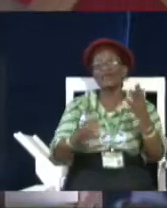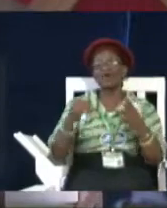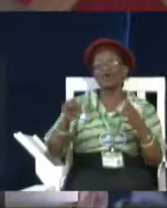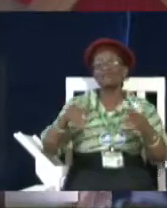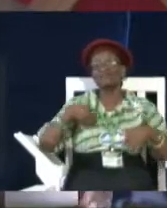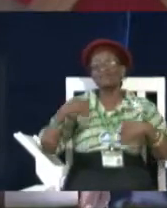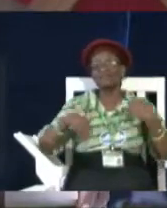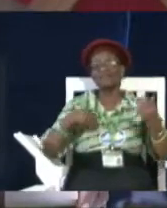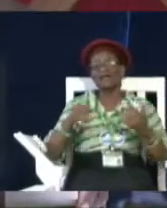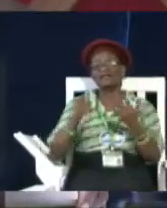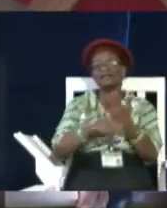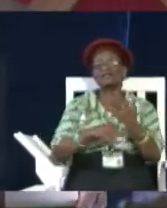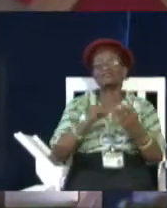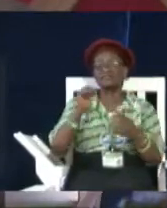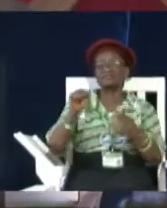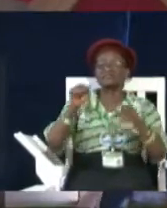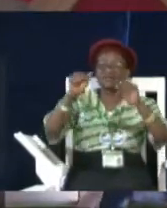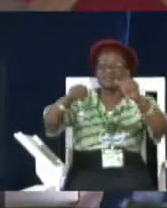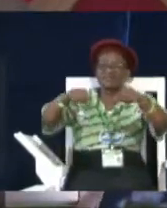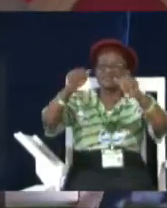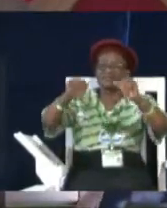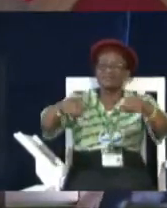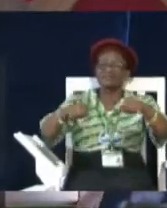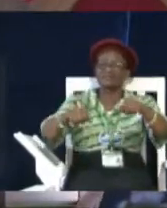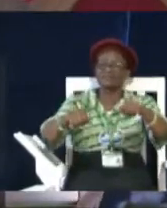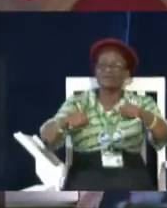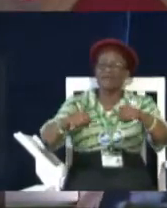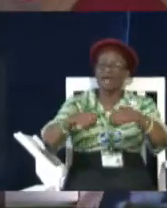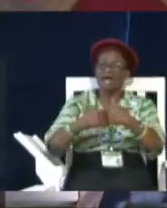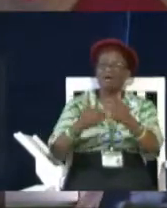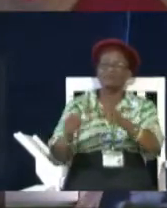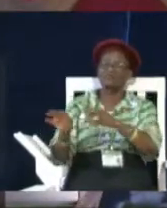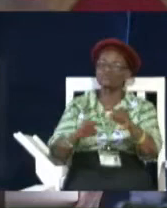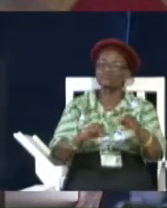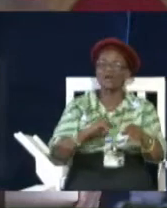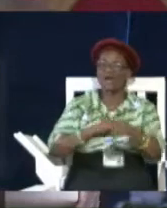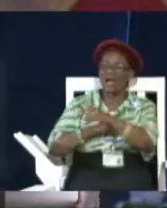How do I know? My daddy told me.